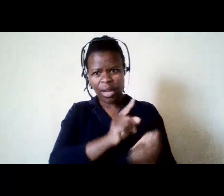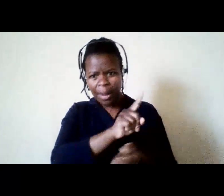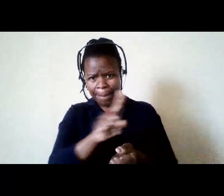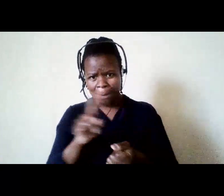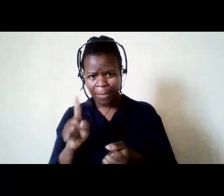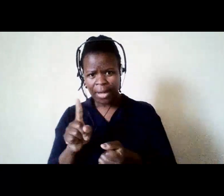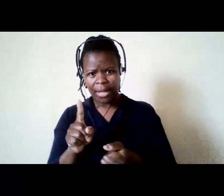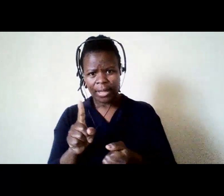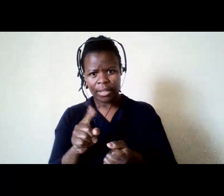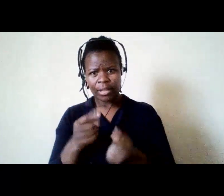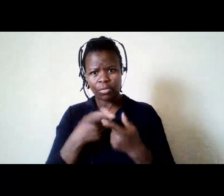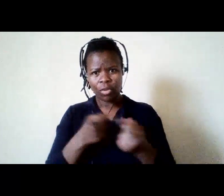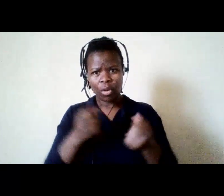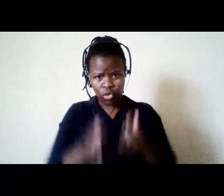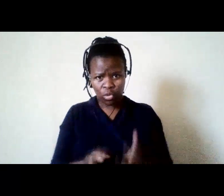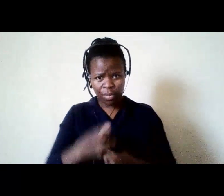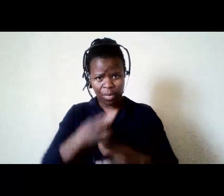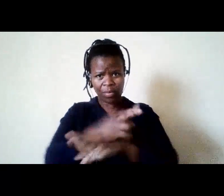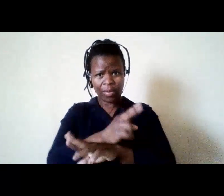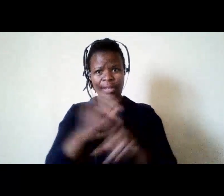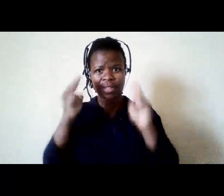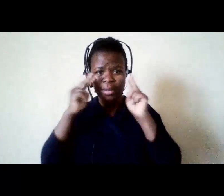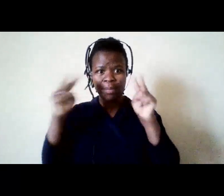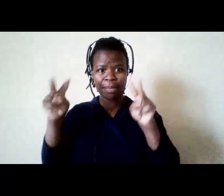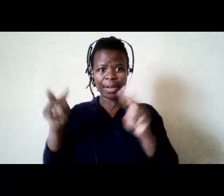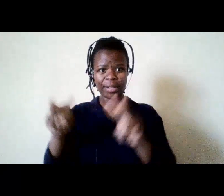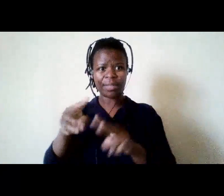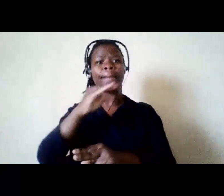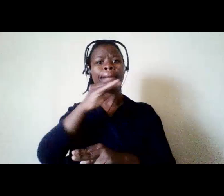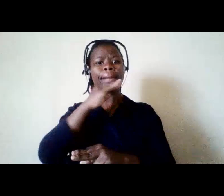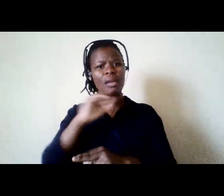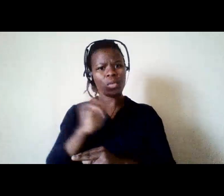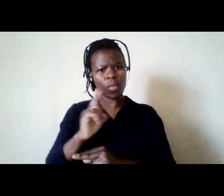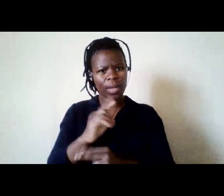human rights perspective, what does it mean to actually